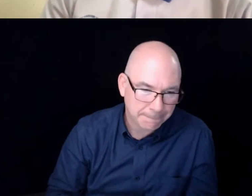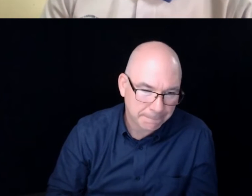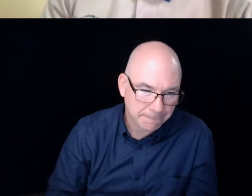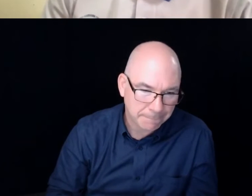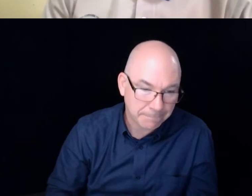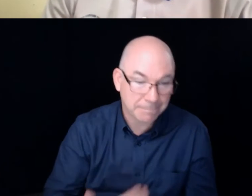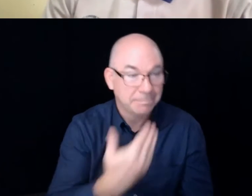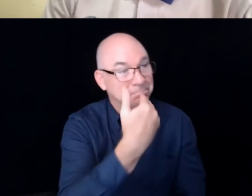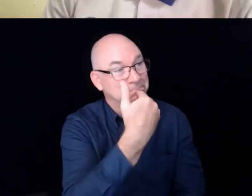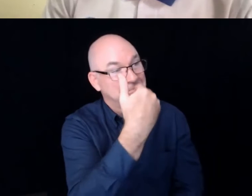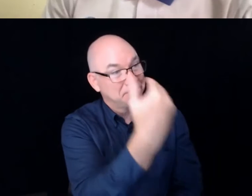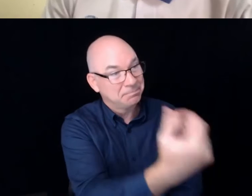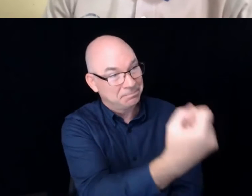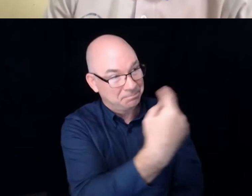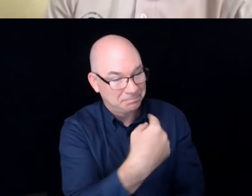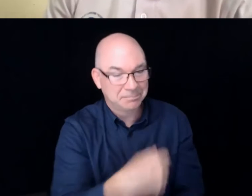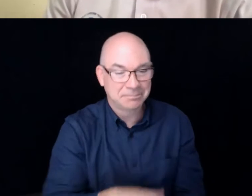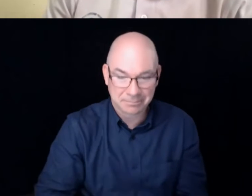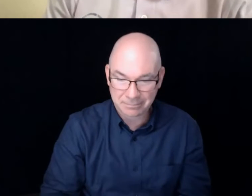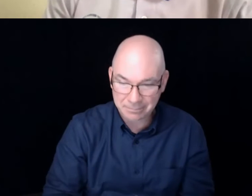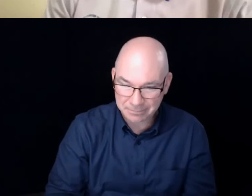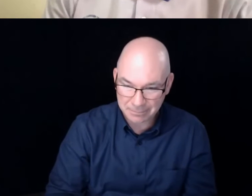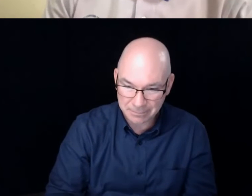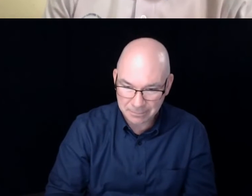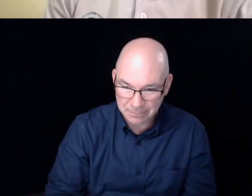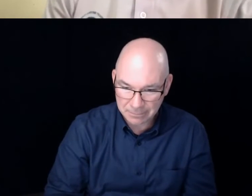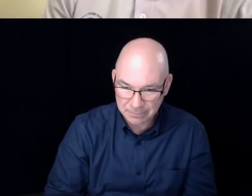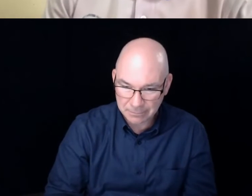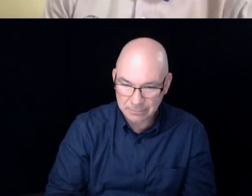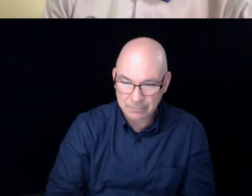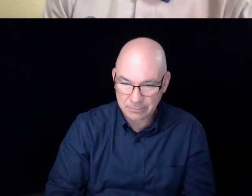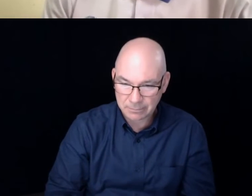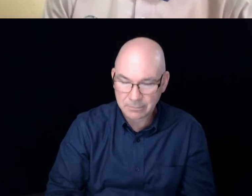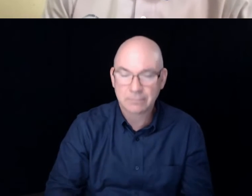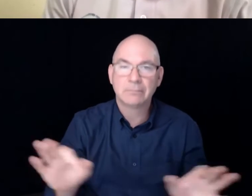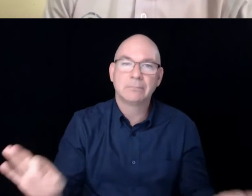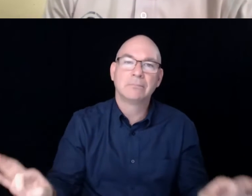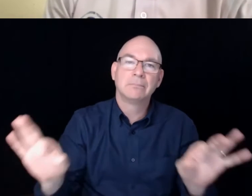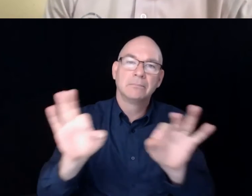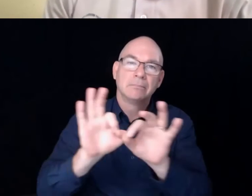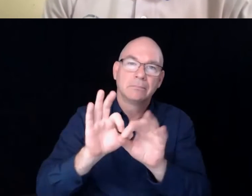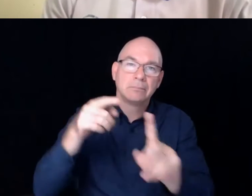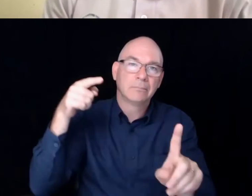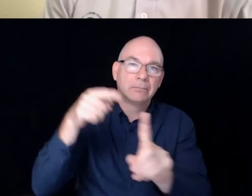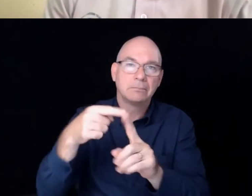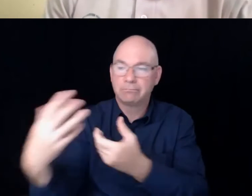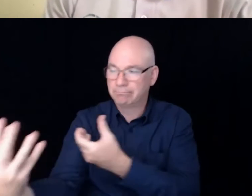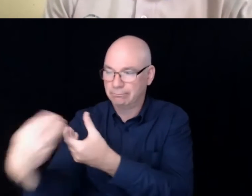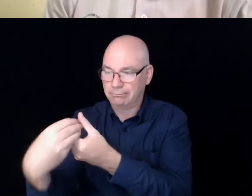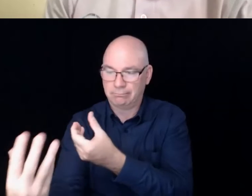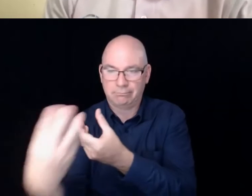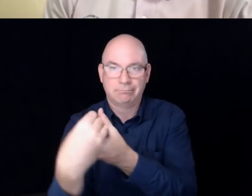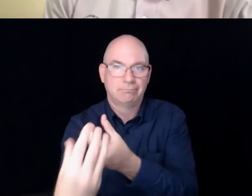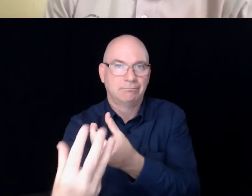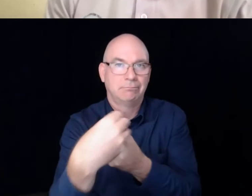Thank you very much. It is important to always consider participation in every